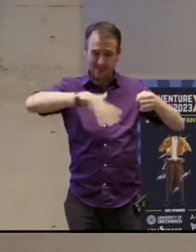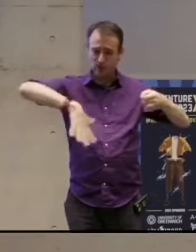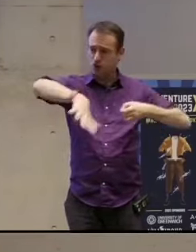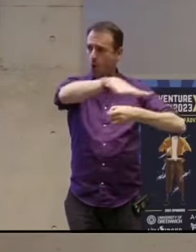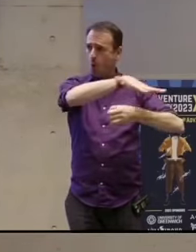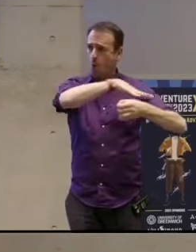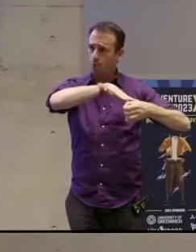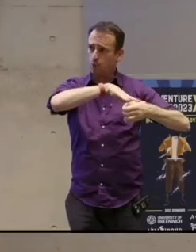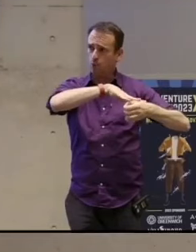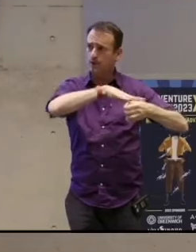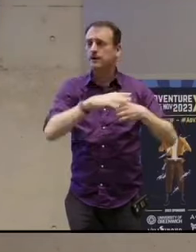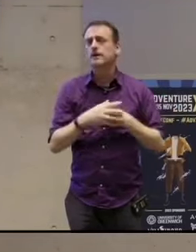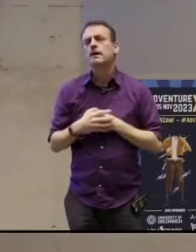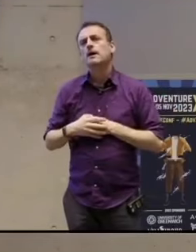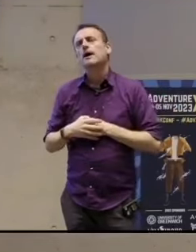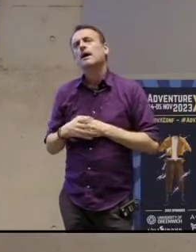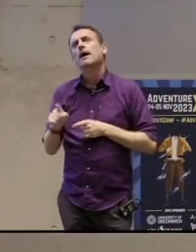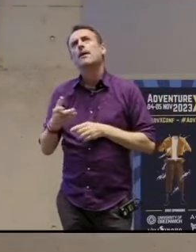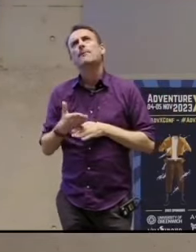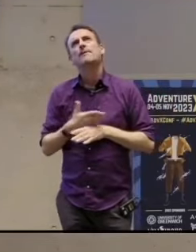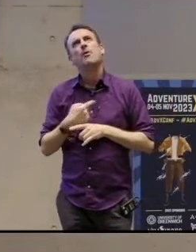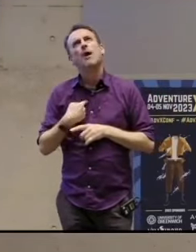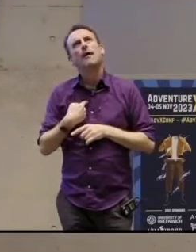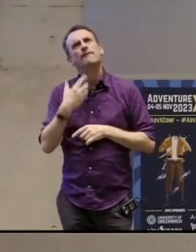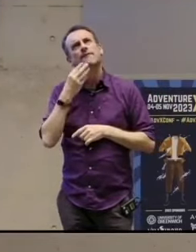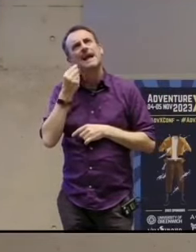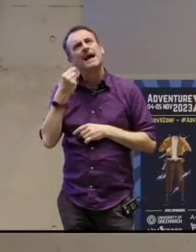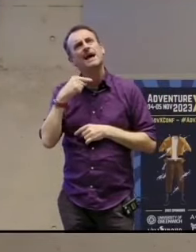Yeah, so before I forget,